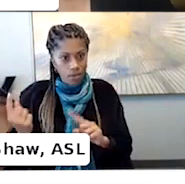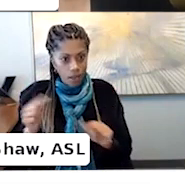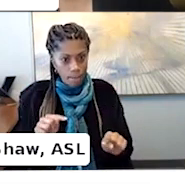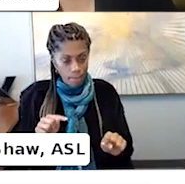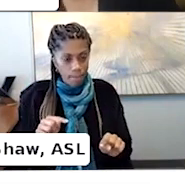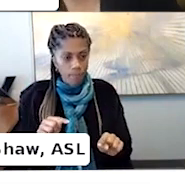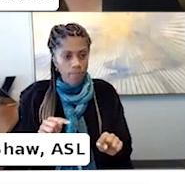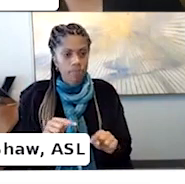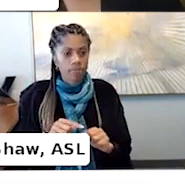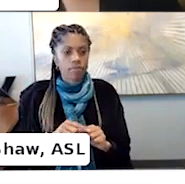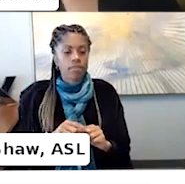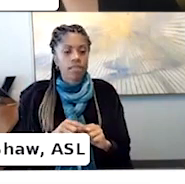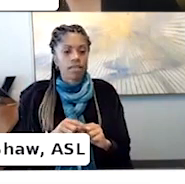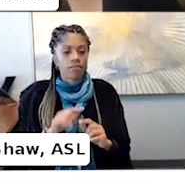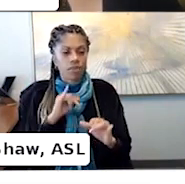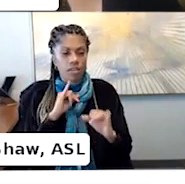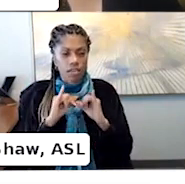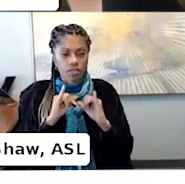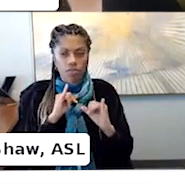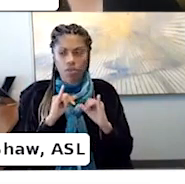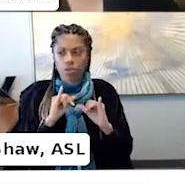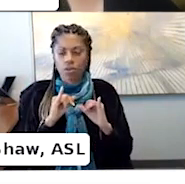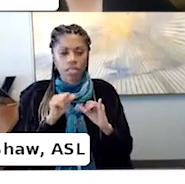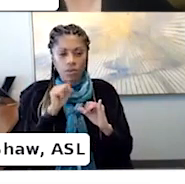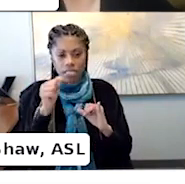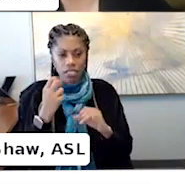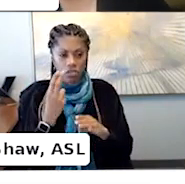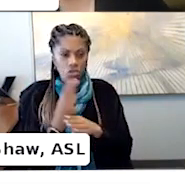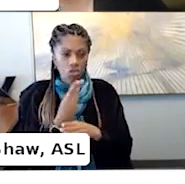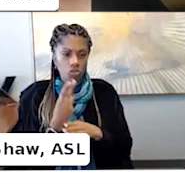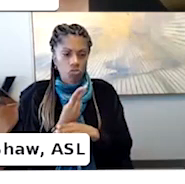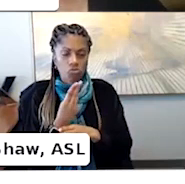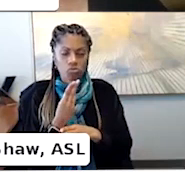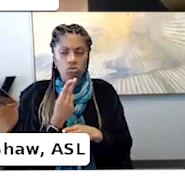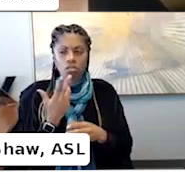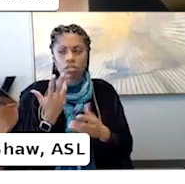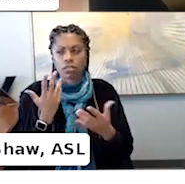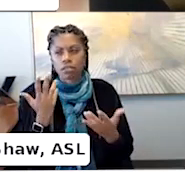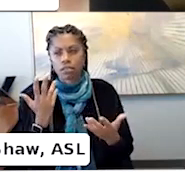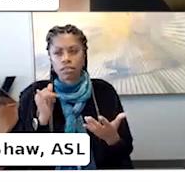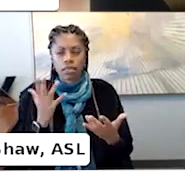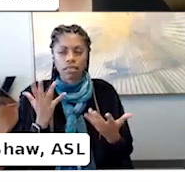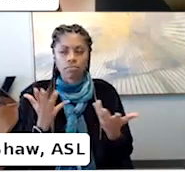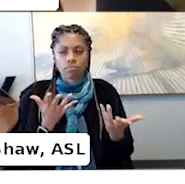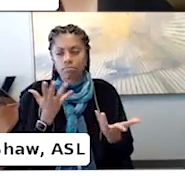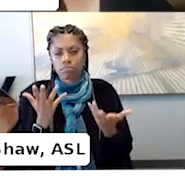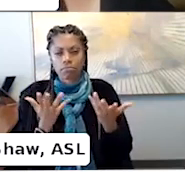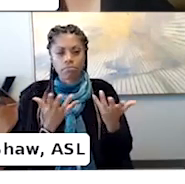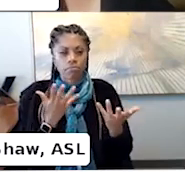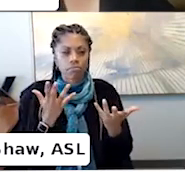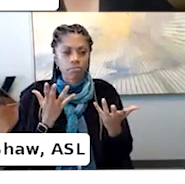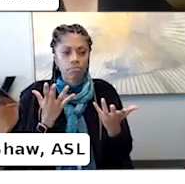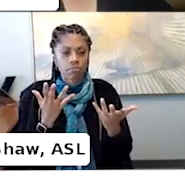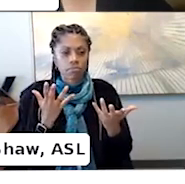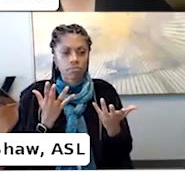of an interview being scrapped, I would say, that's a pretty broad question, but I think our participants